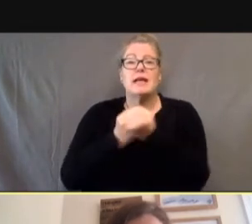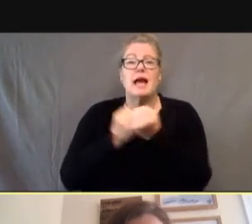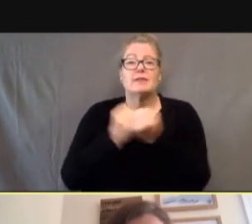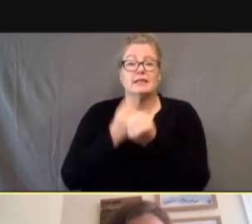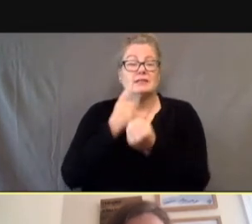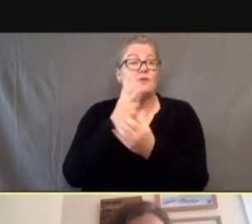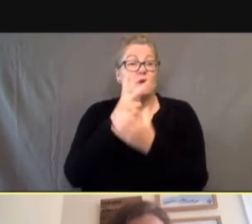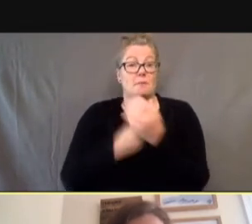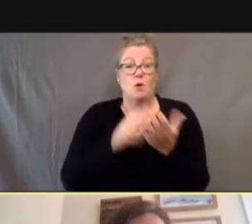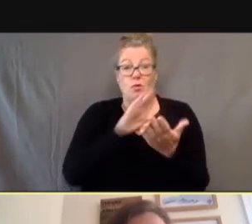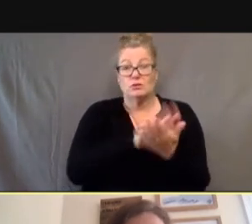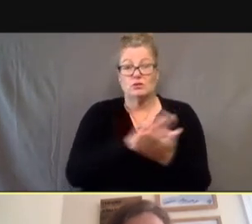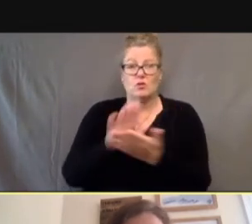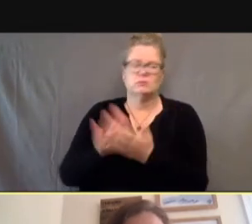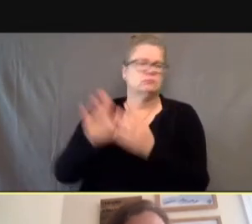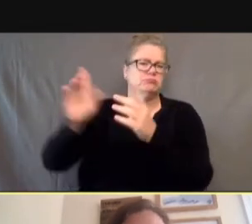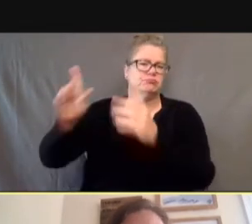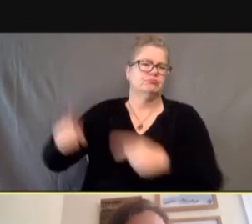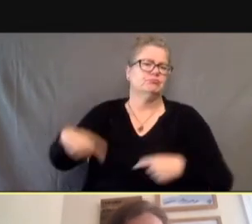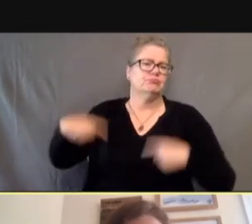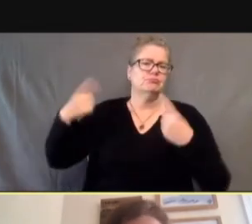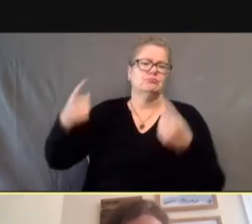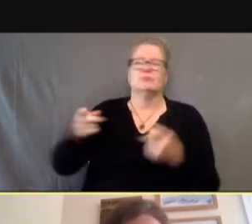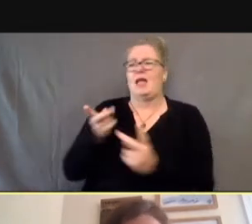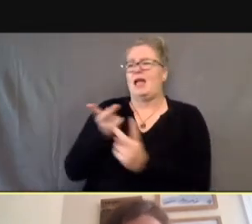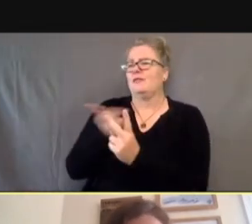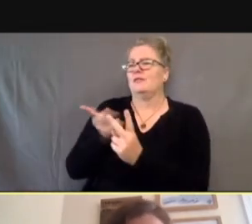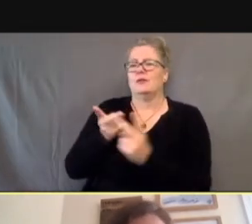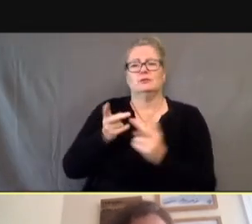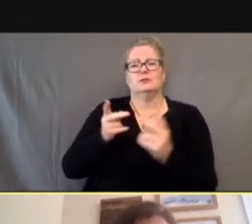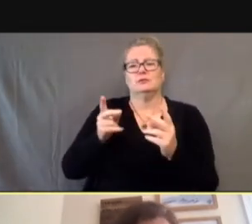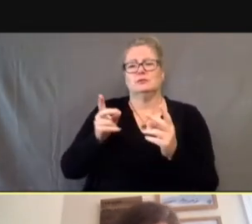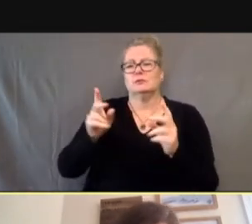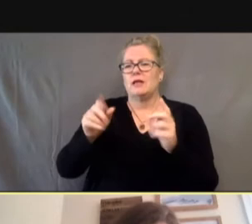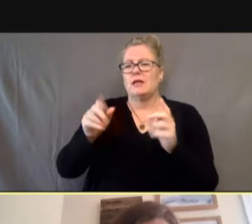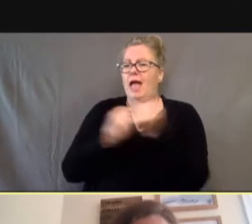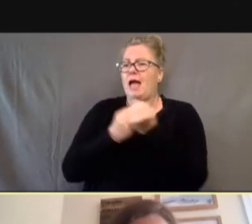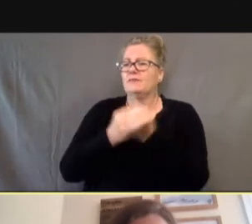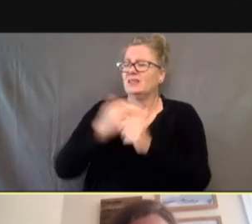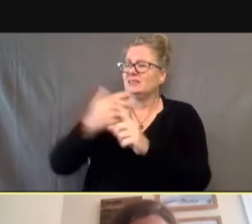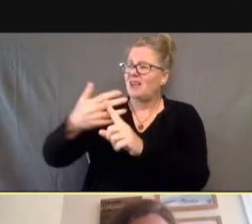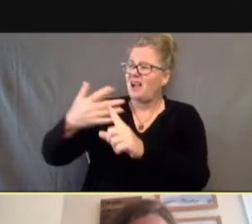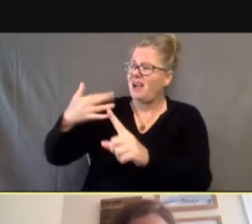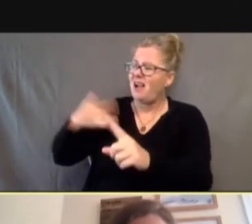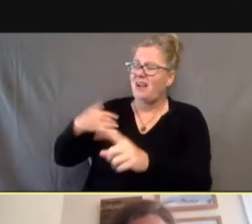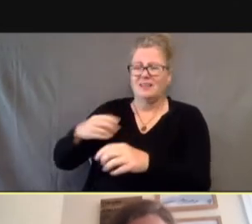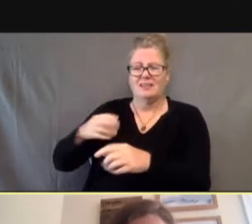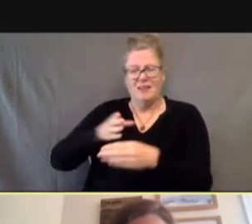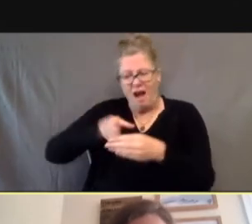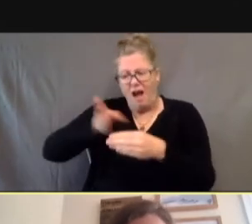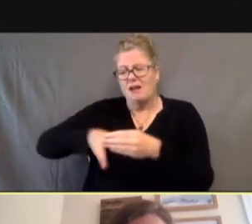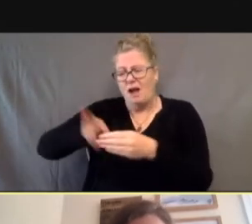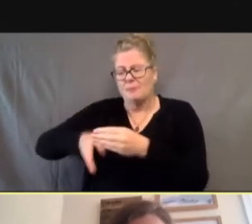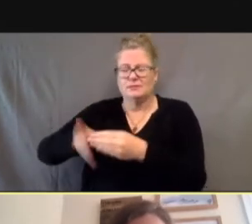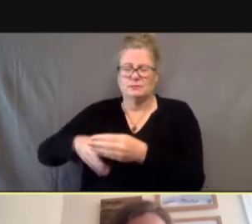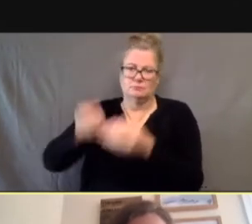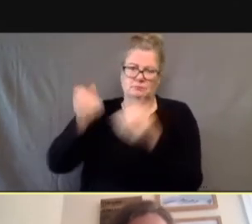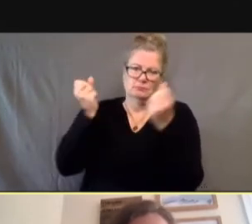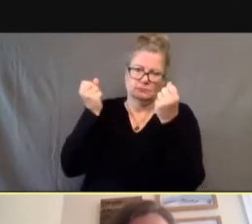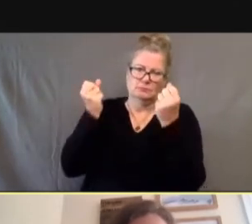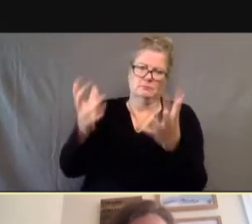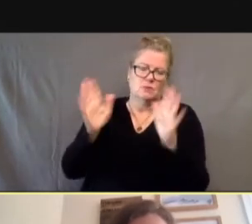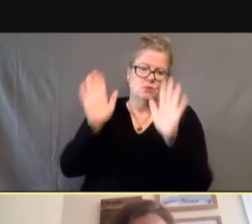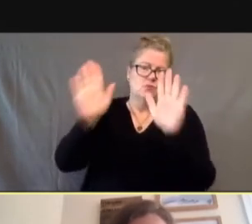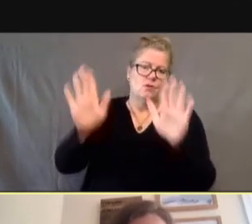time, and they have accomplished incredible things over the last few decades. But if you're also tuning in from a school that's had a